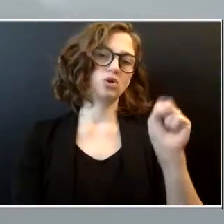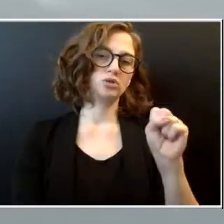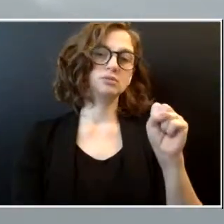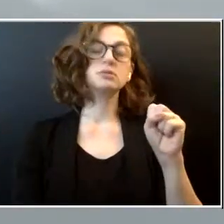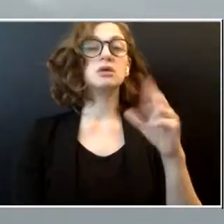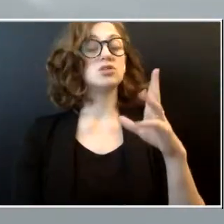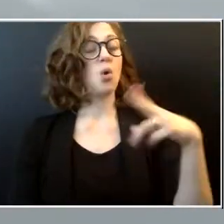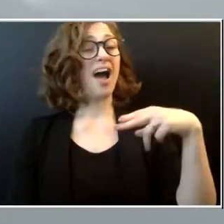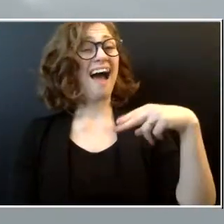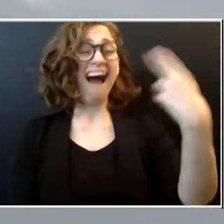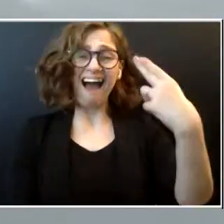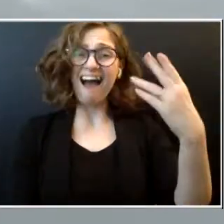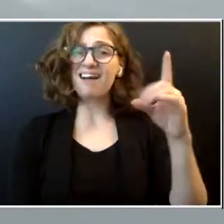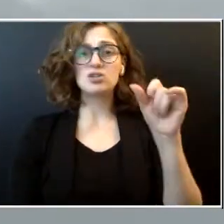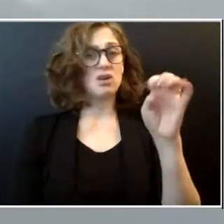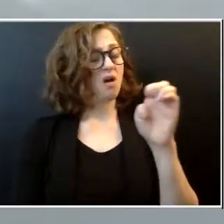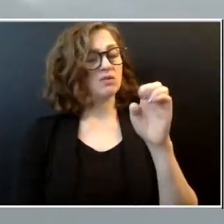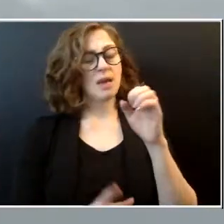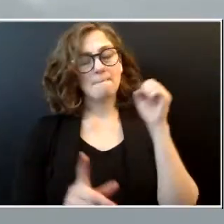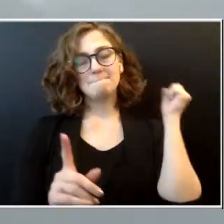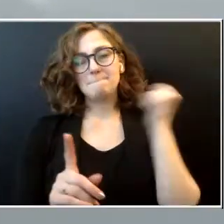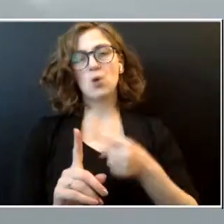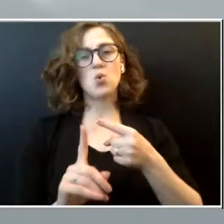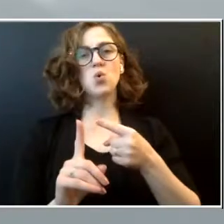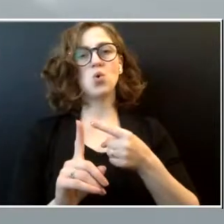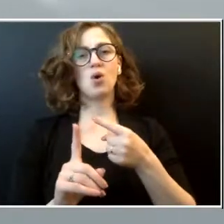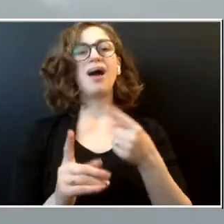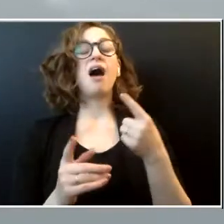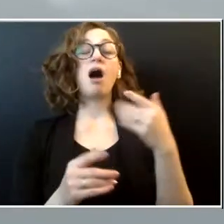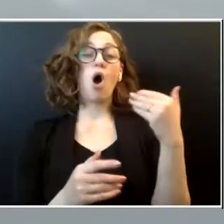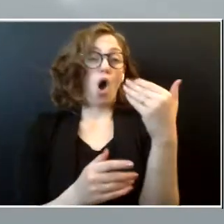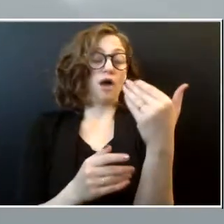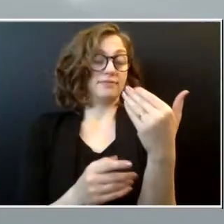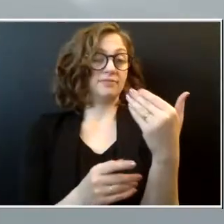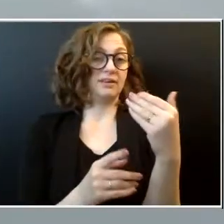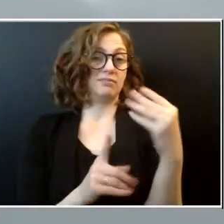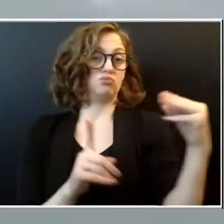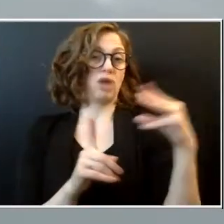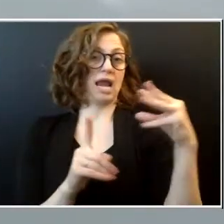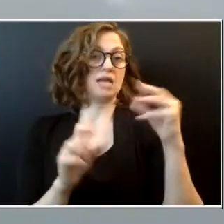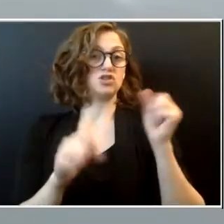can cause skin irritation, sunburn, that's what people call it. With this trial from